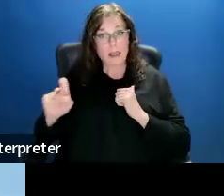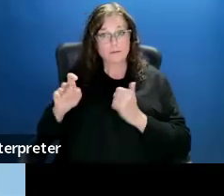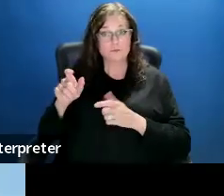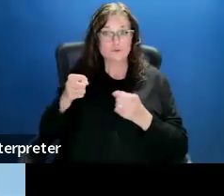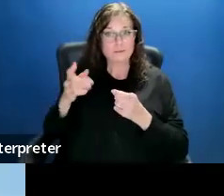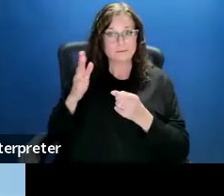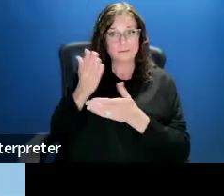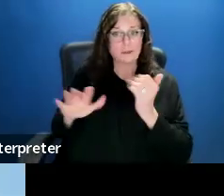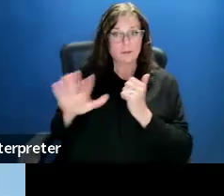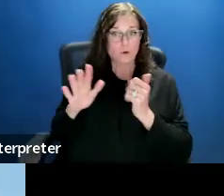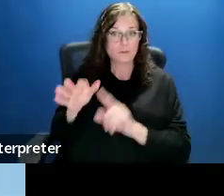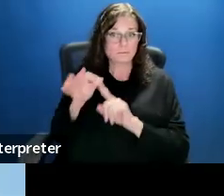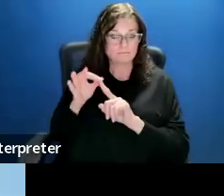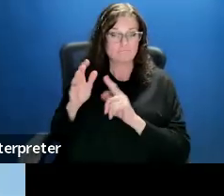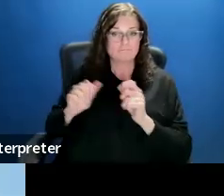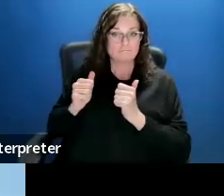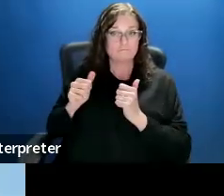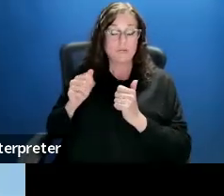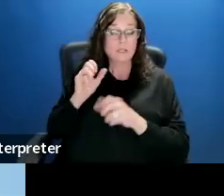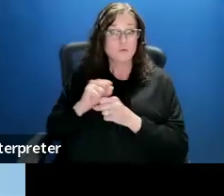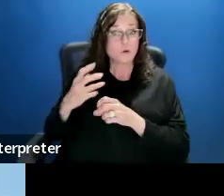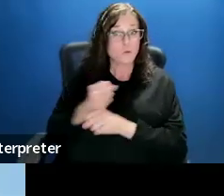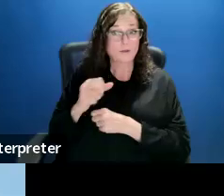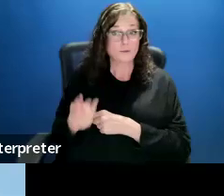those specials, and his work has won him 2